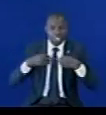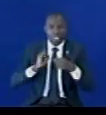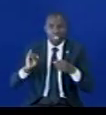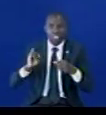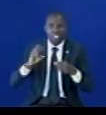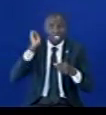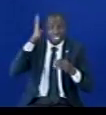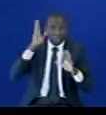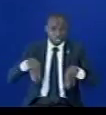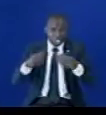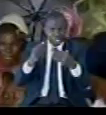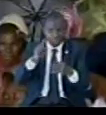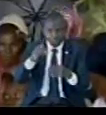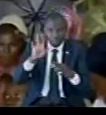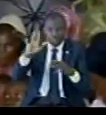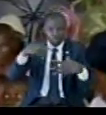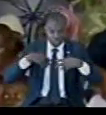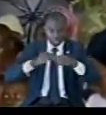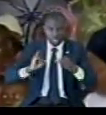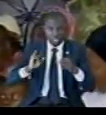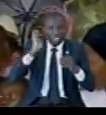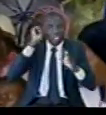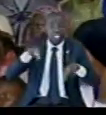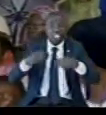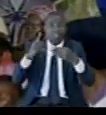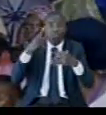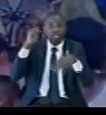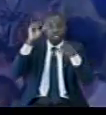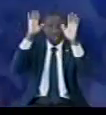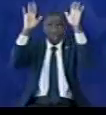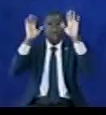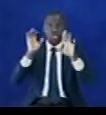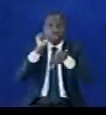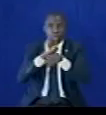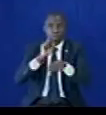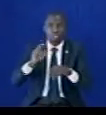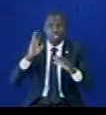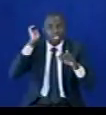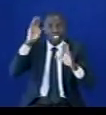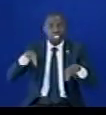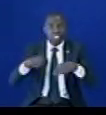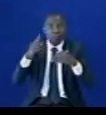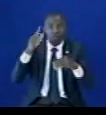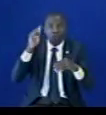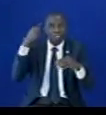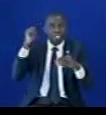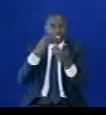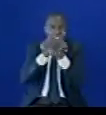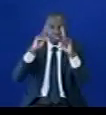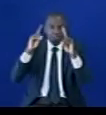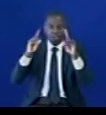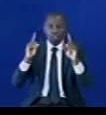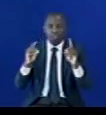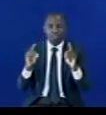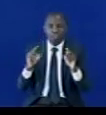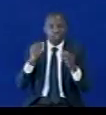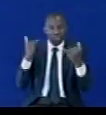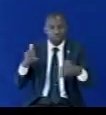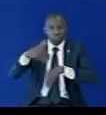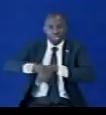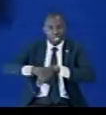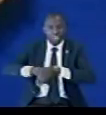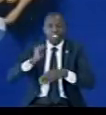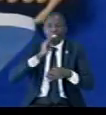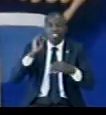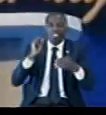give you your healing. He'll give you the miracle. He'll give you the deliverance. Tonight is